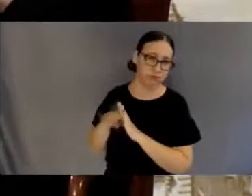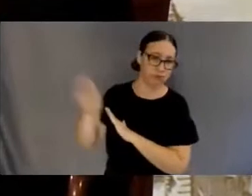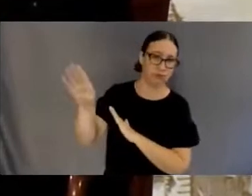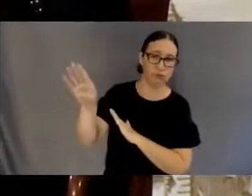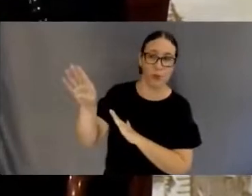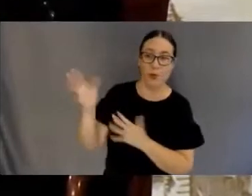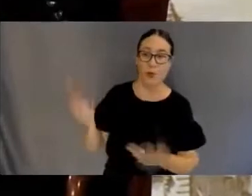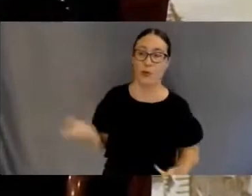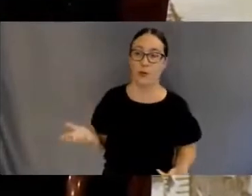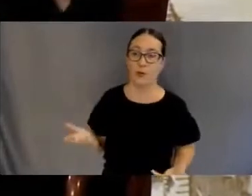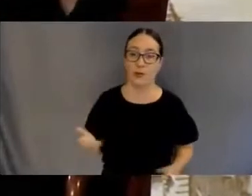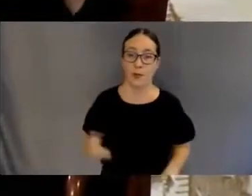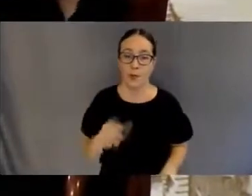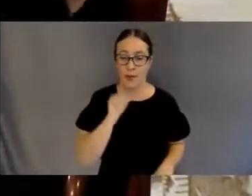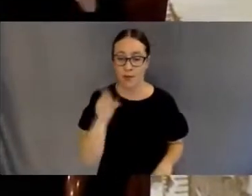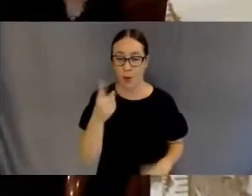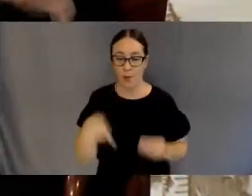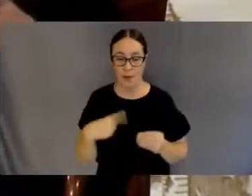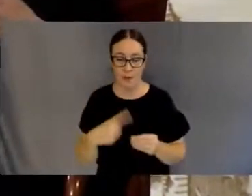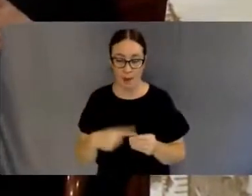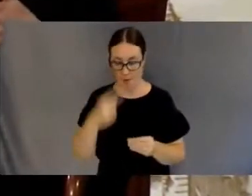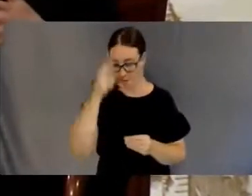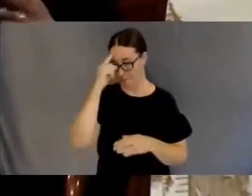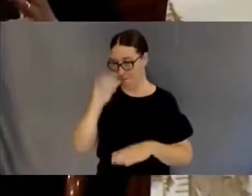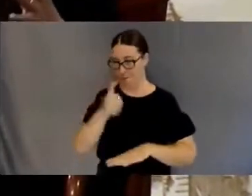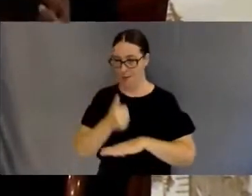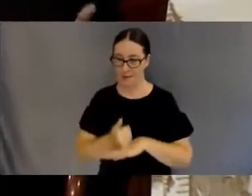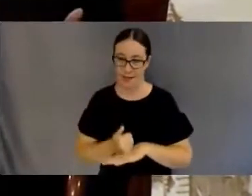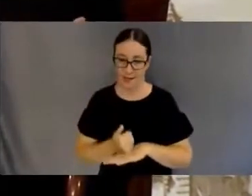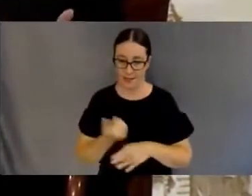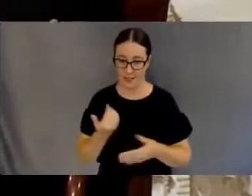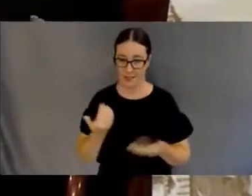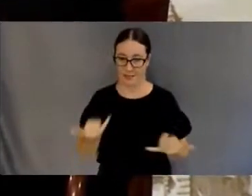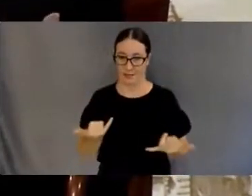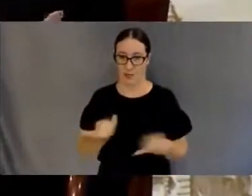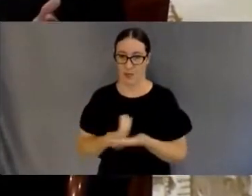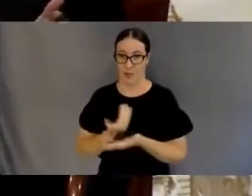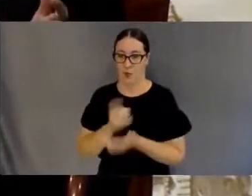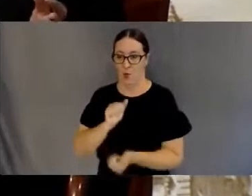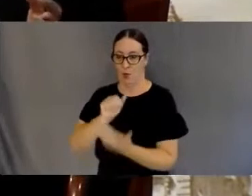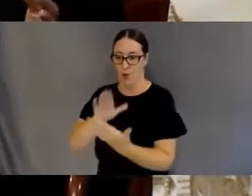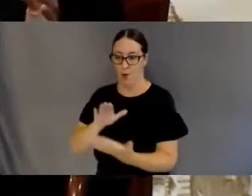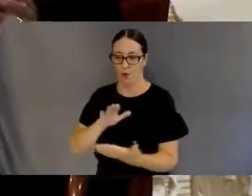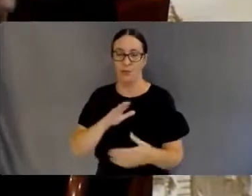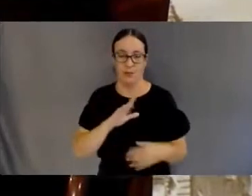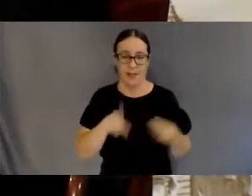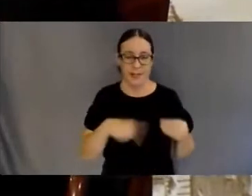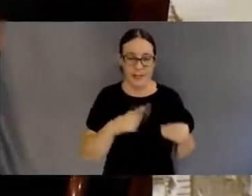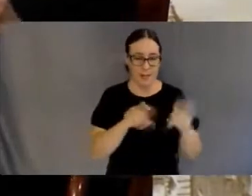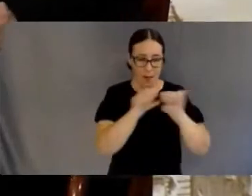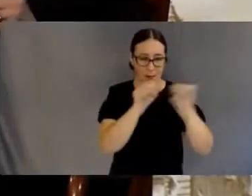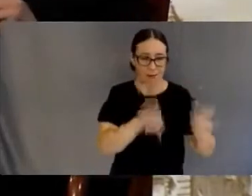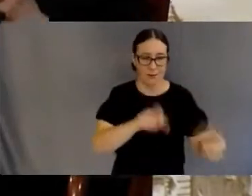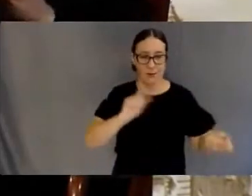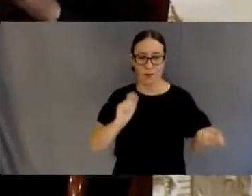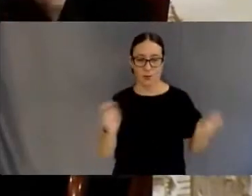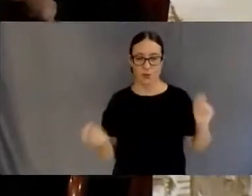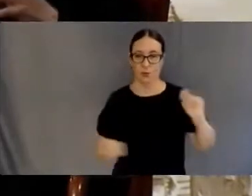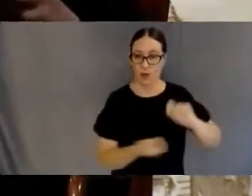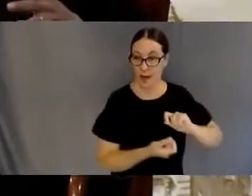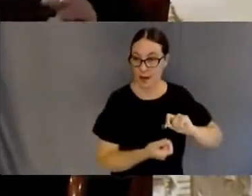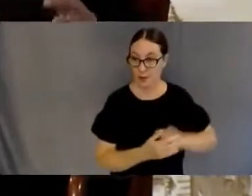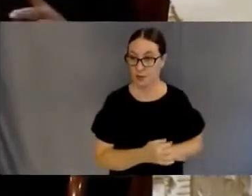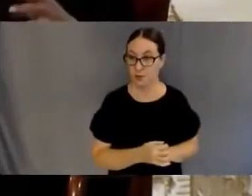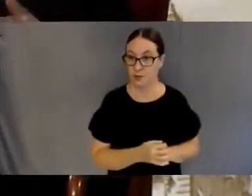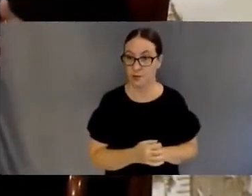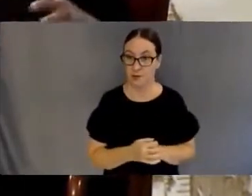so it's not only about a state of mind in terms of this new approach, it's about restructuring a system. Yes. And I think it's really important